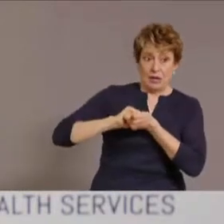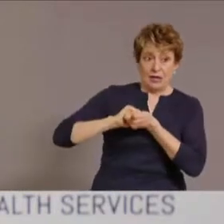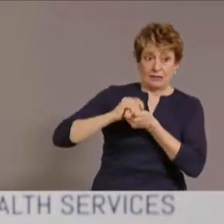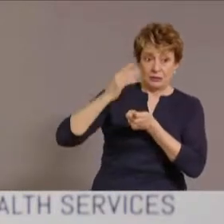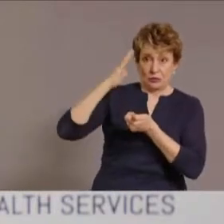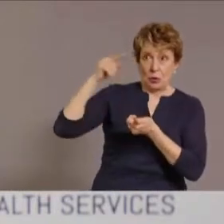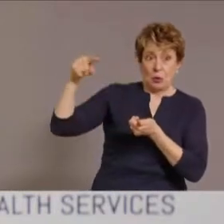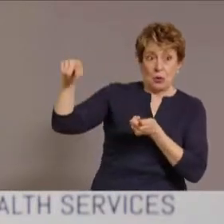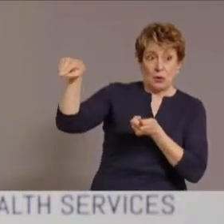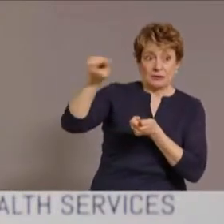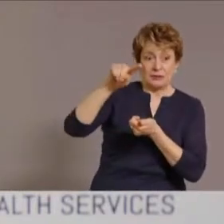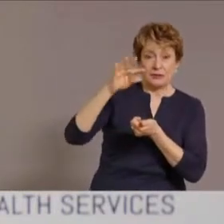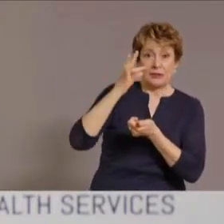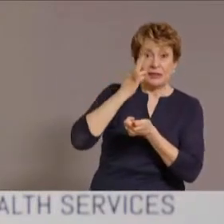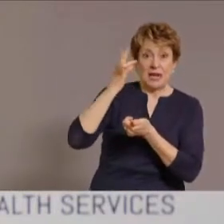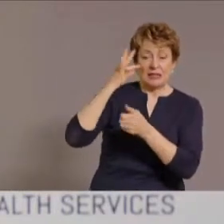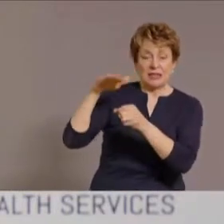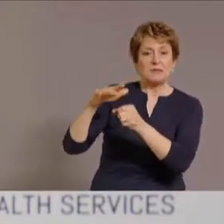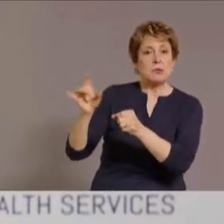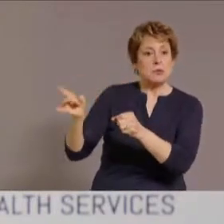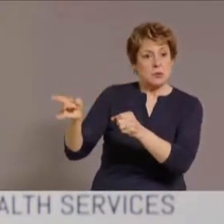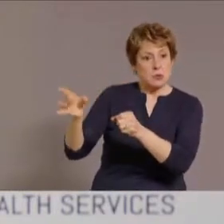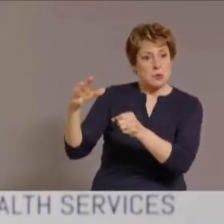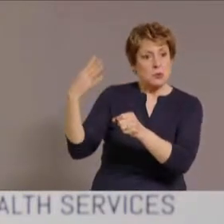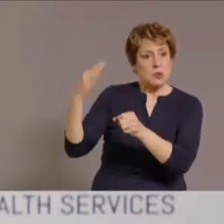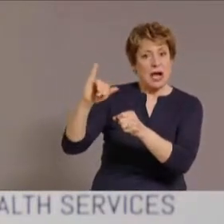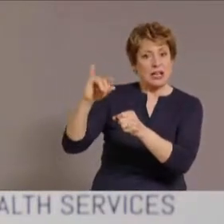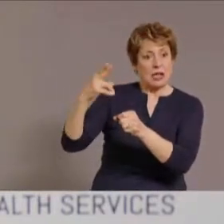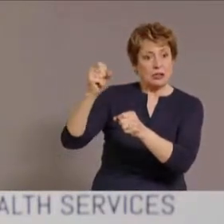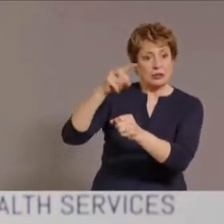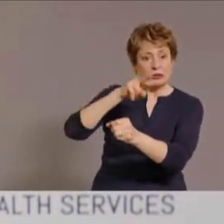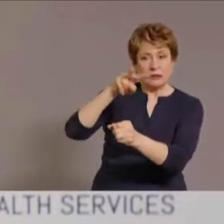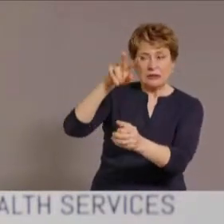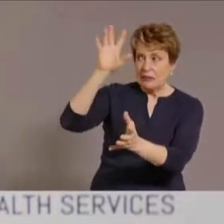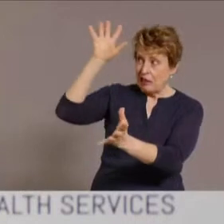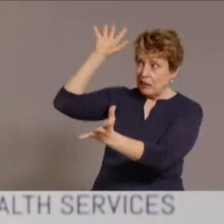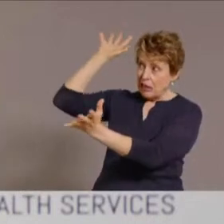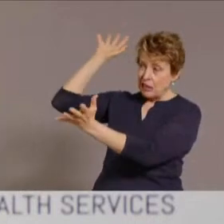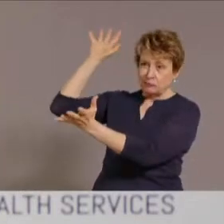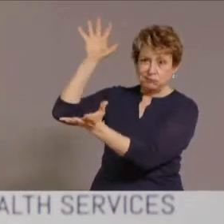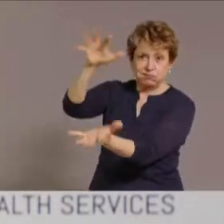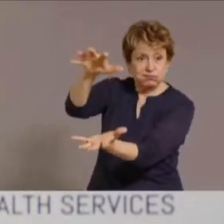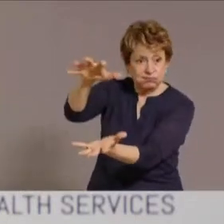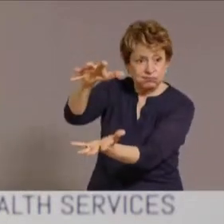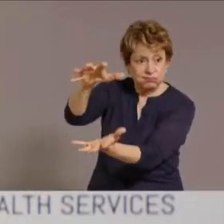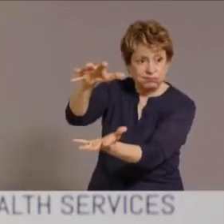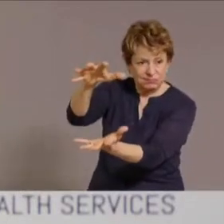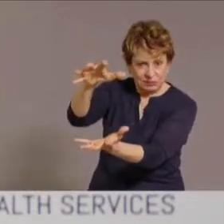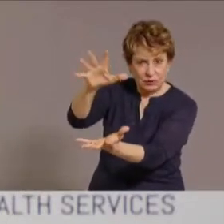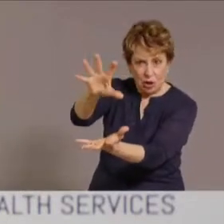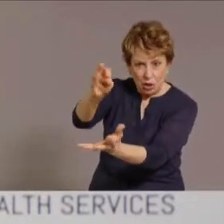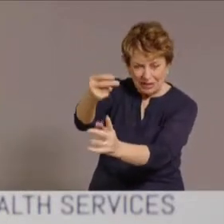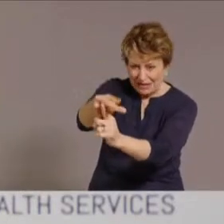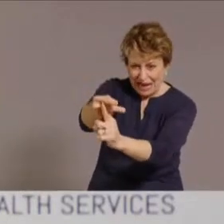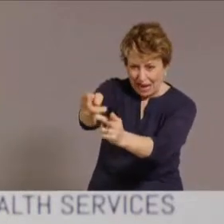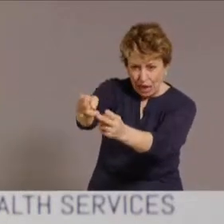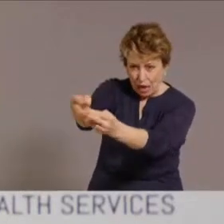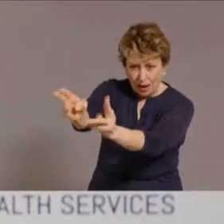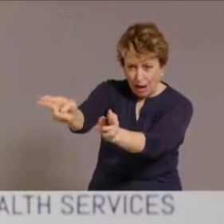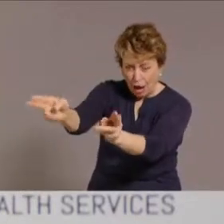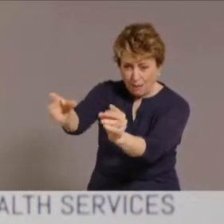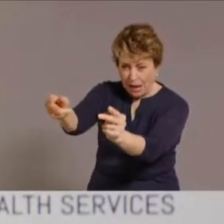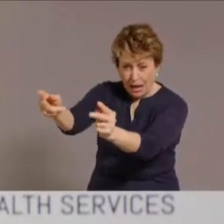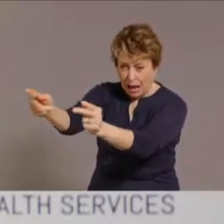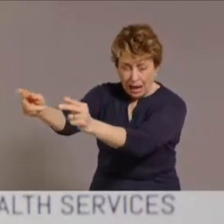IHS got their own allocation of vaccine. And then we were including those counts as well